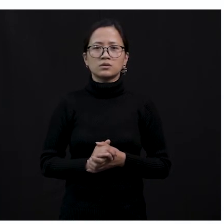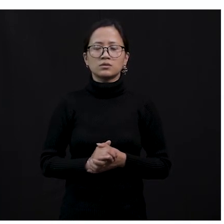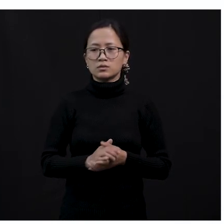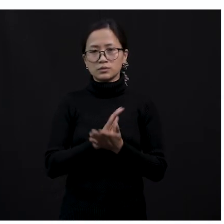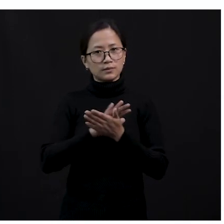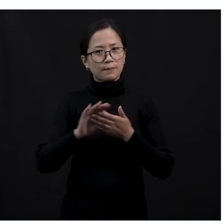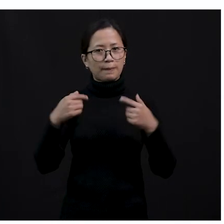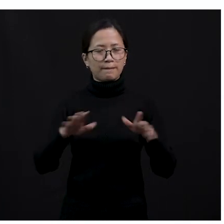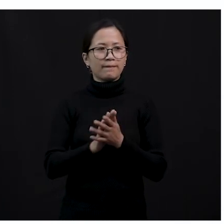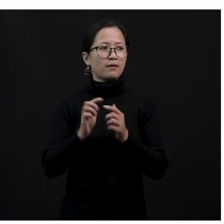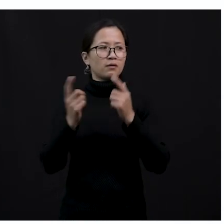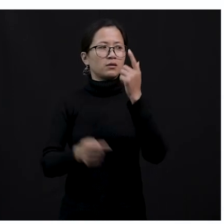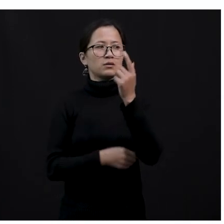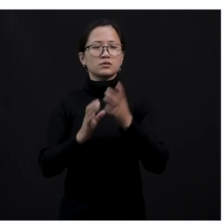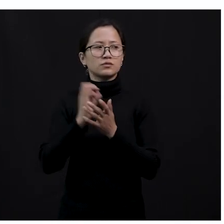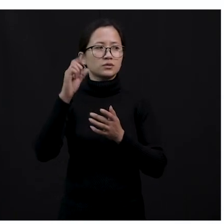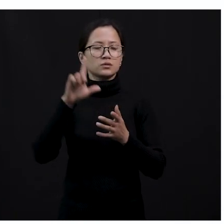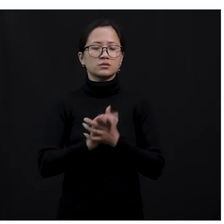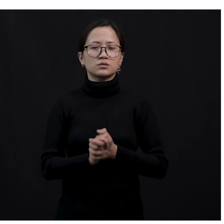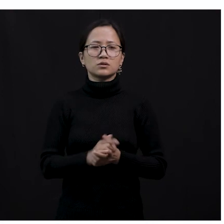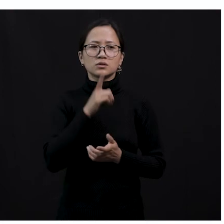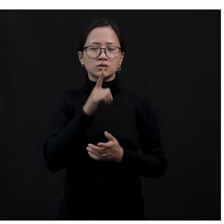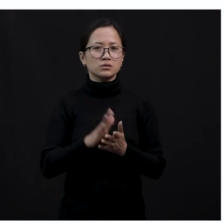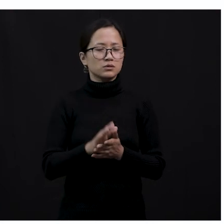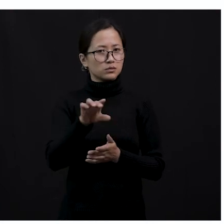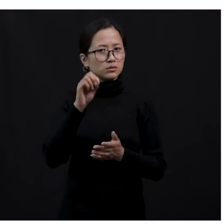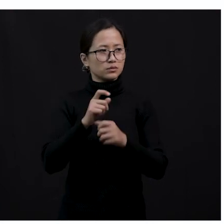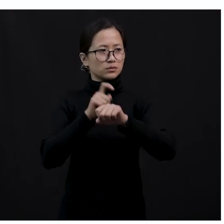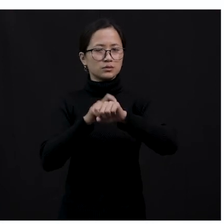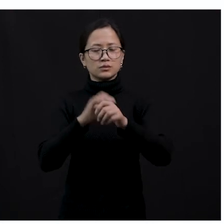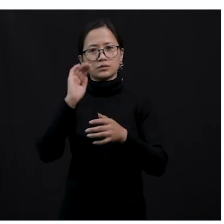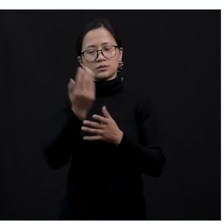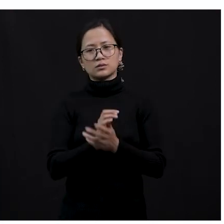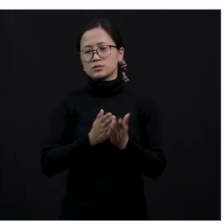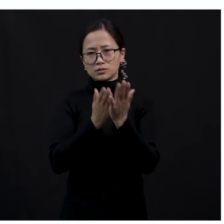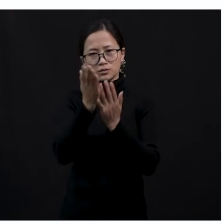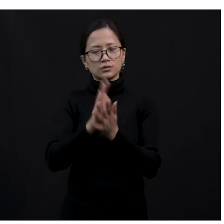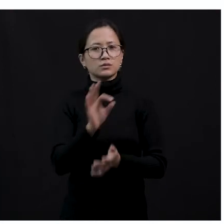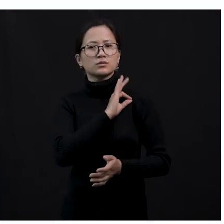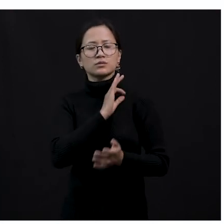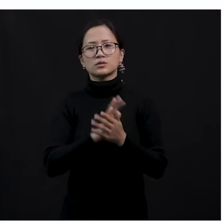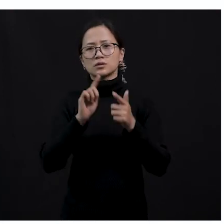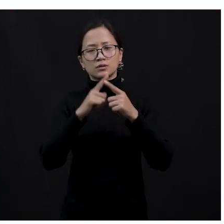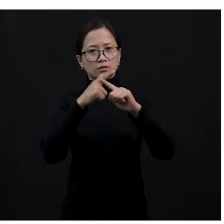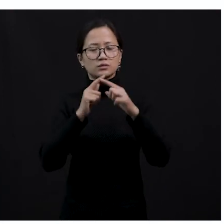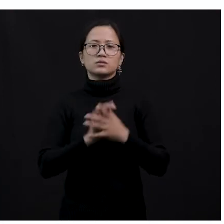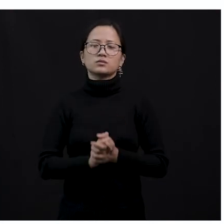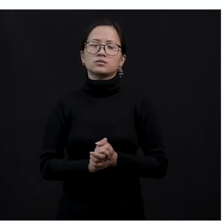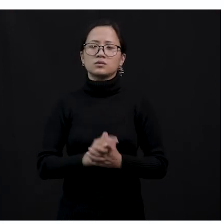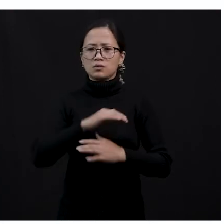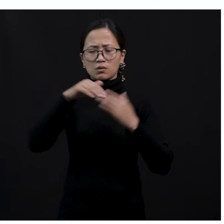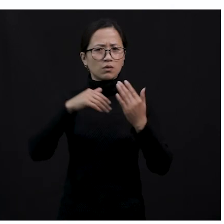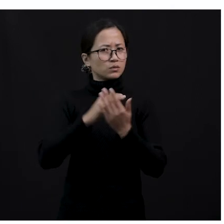And with that, we have come to the end of our class. I am sure you will take some time to go through the other interesting exercises.